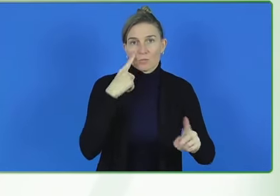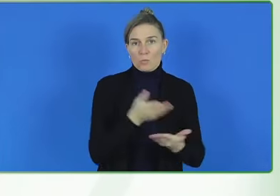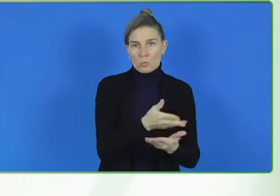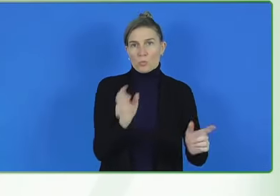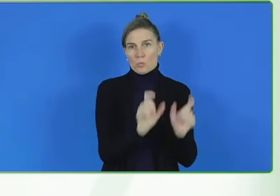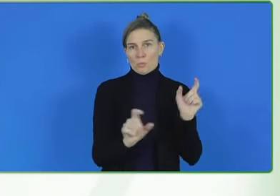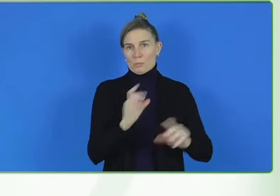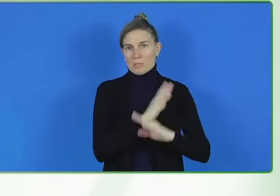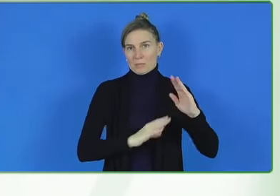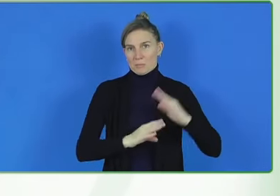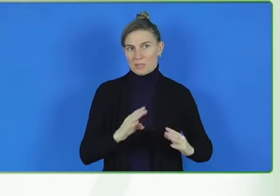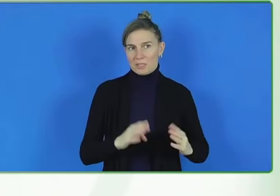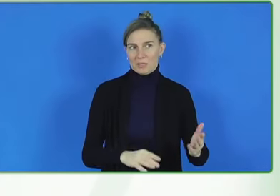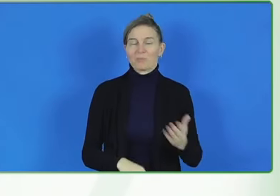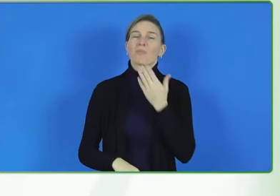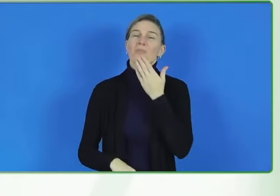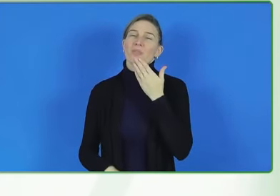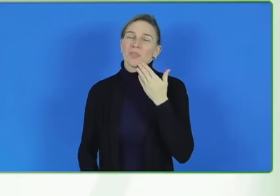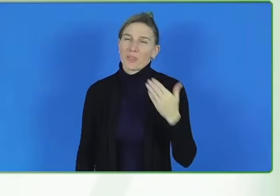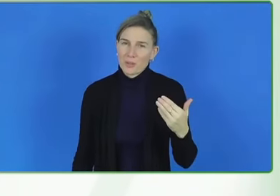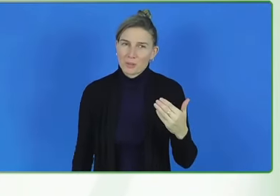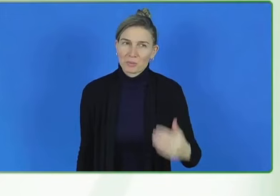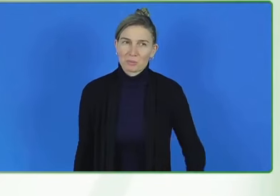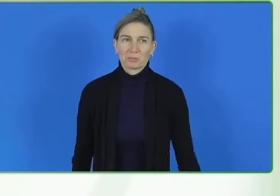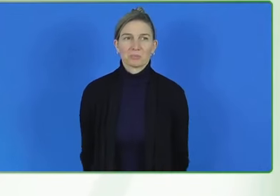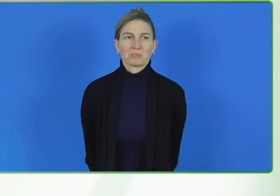you. Thank you, Daniela.